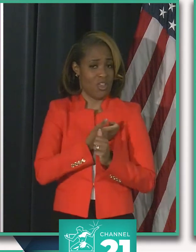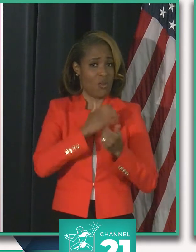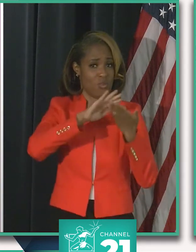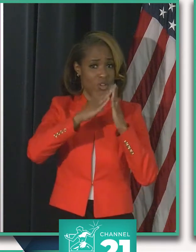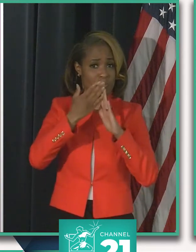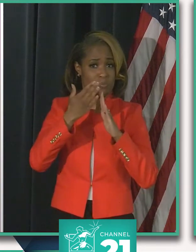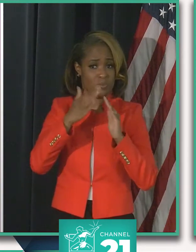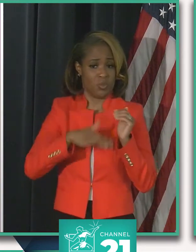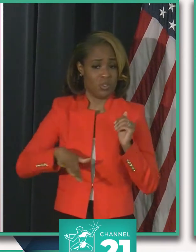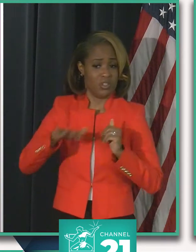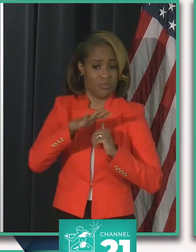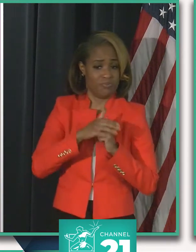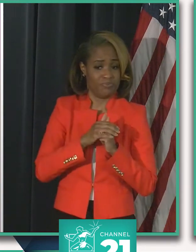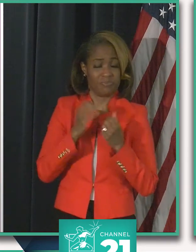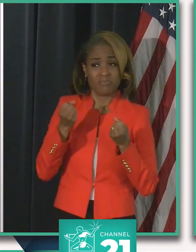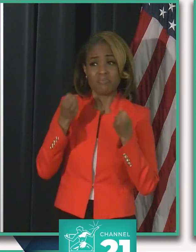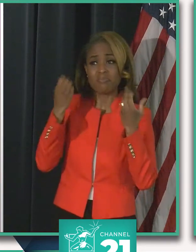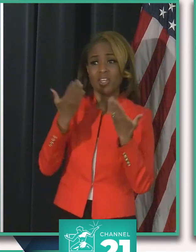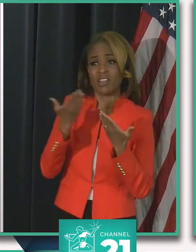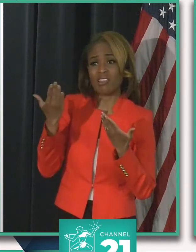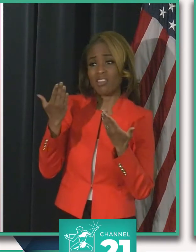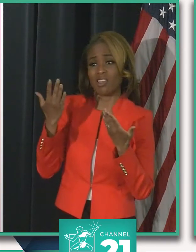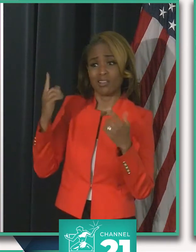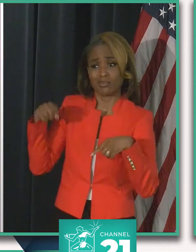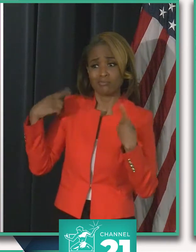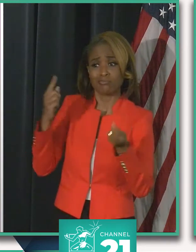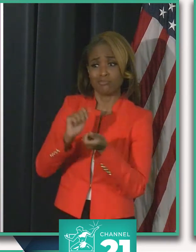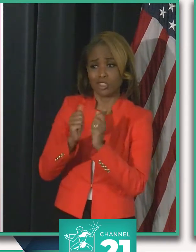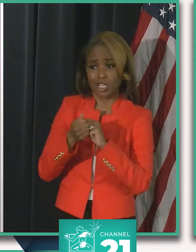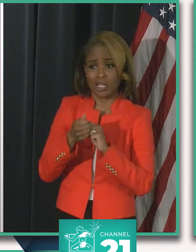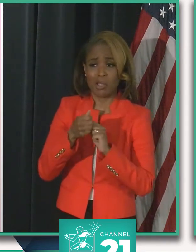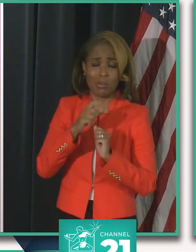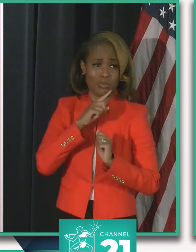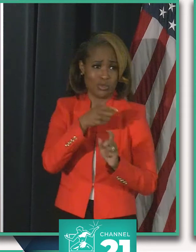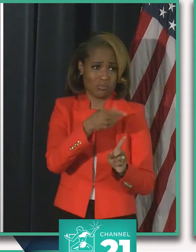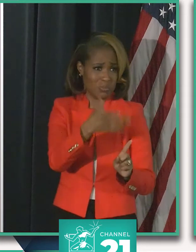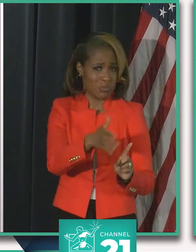Right. And a lot of things have changed. I'm sure you know about them,